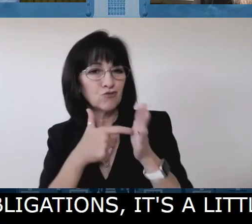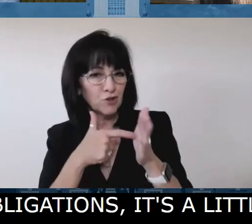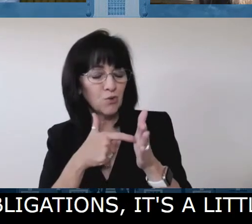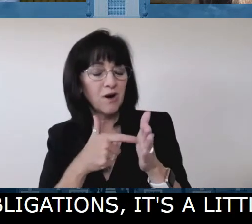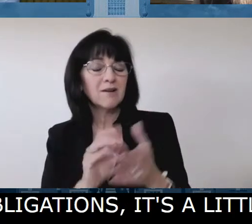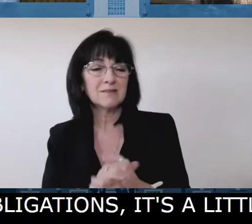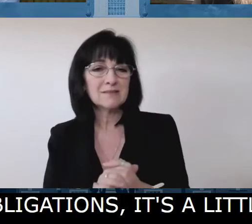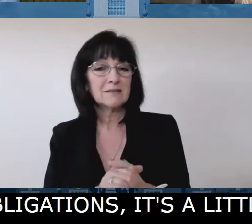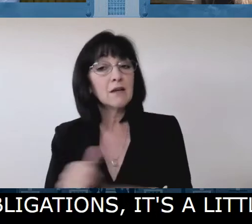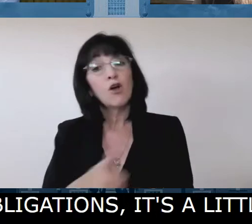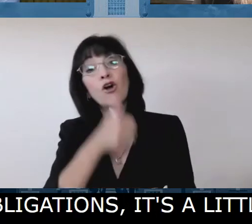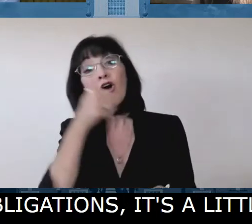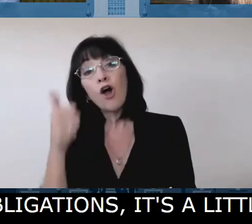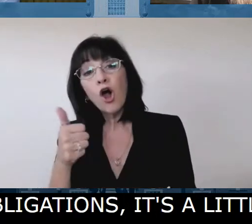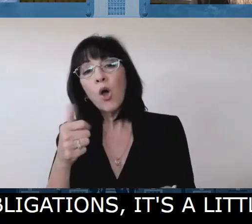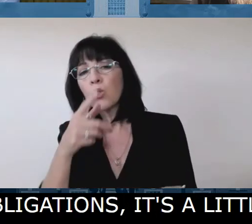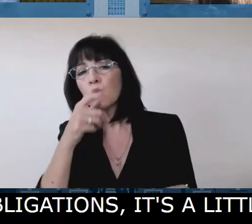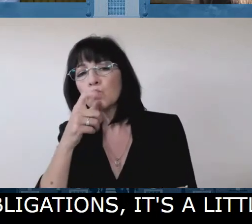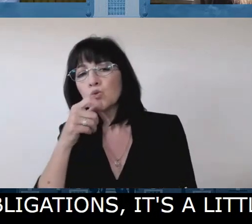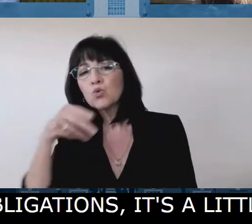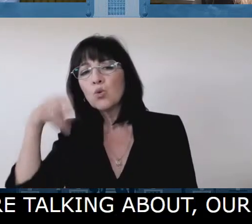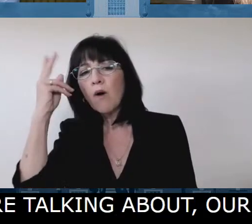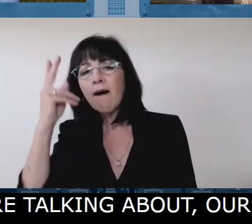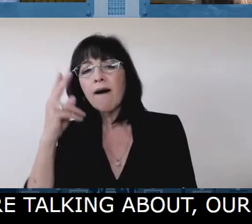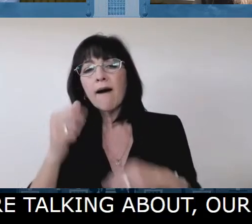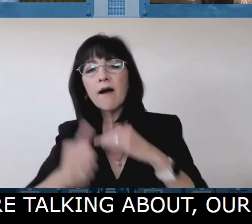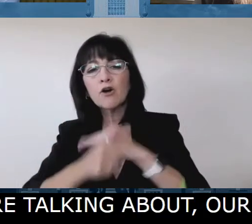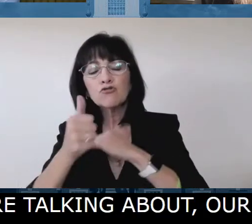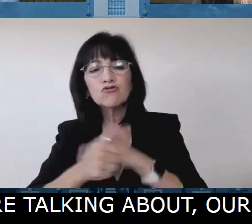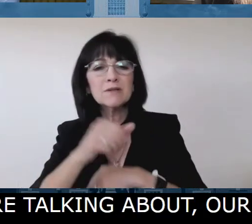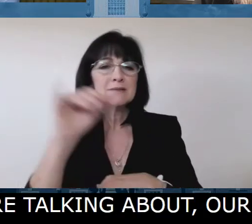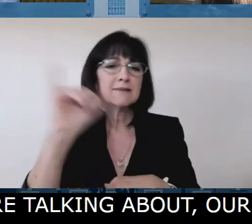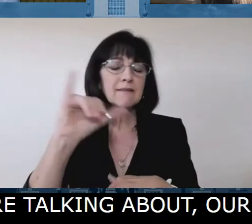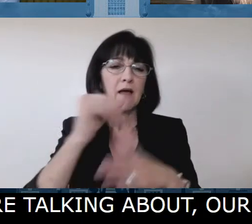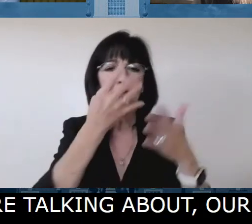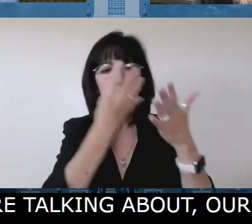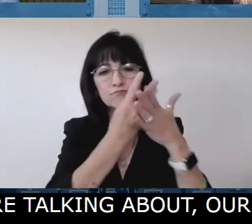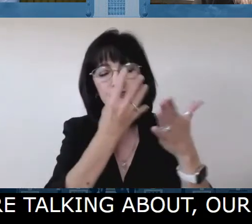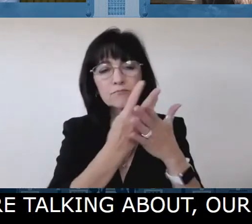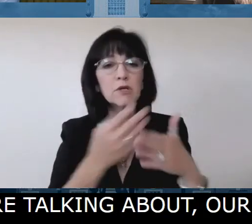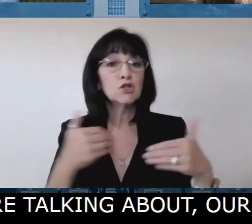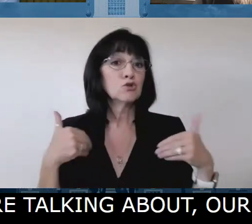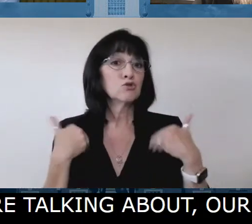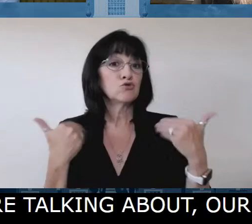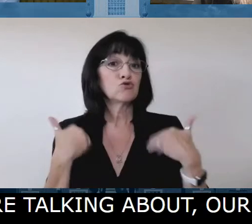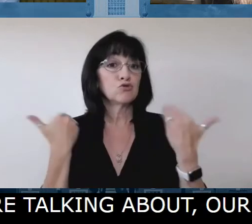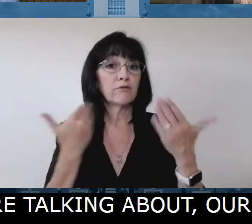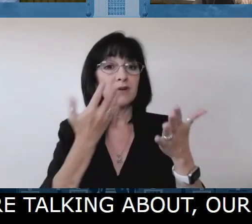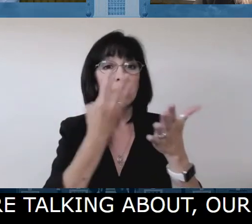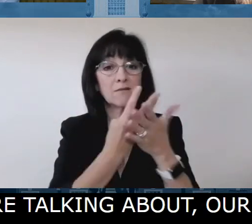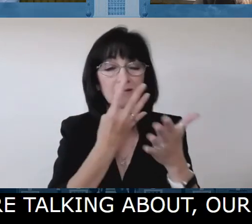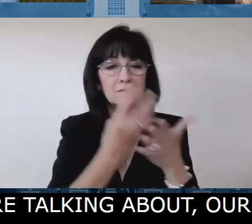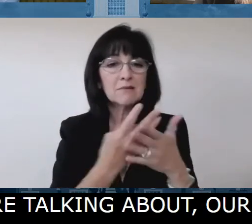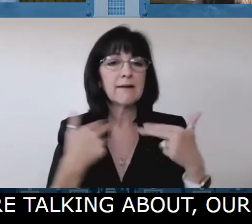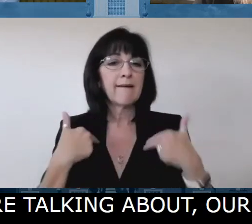risk. Correctional facilities, juvenile detention centers, healthcare